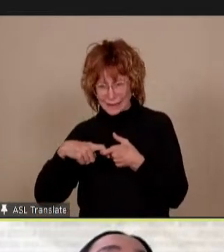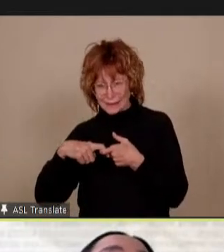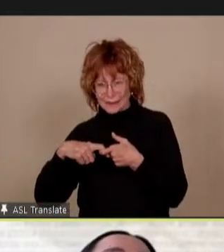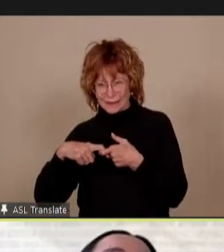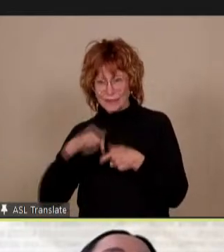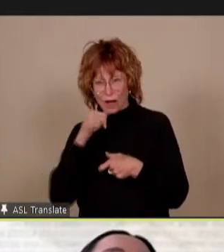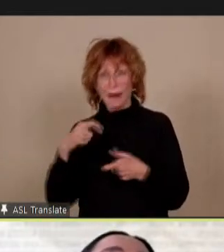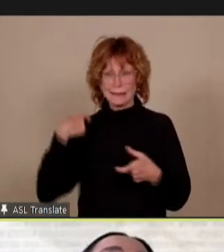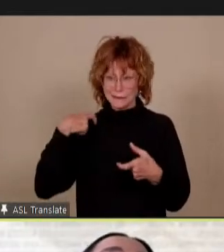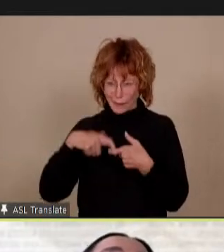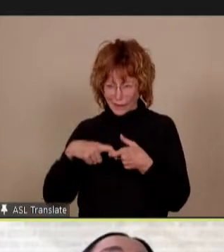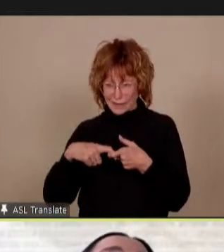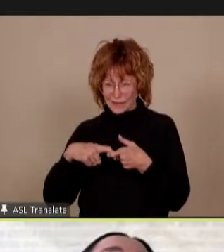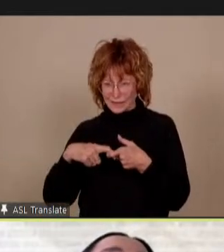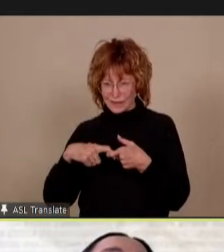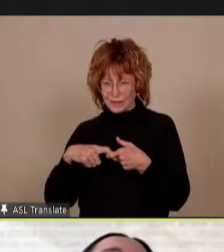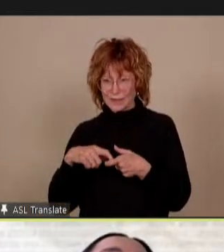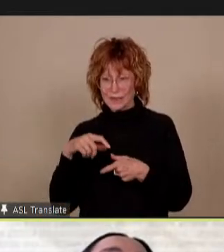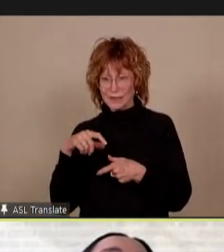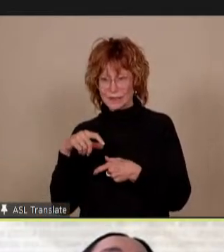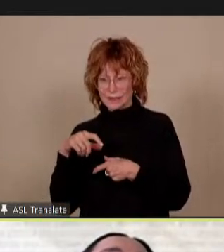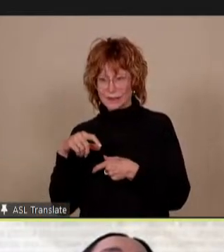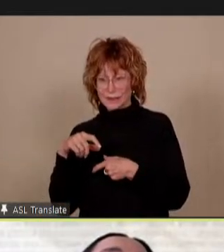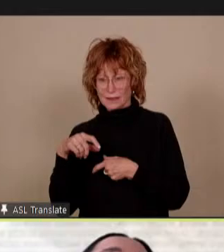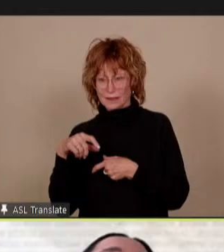CVAP non-Hispanic, CVAP